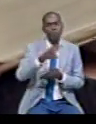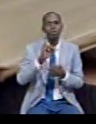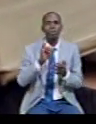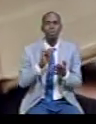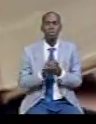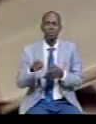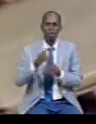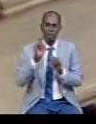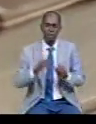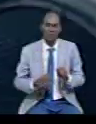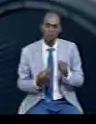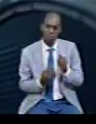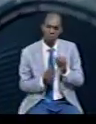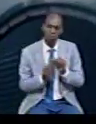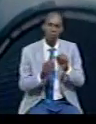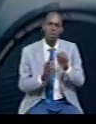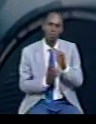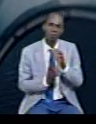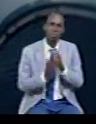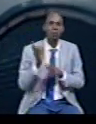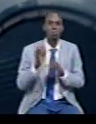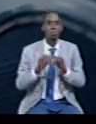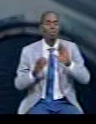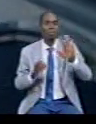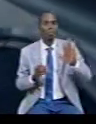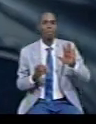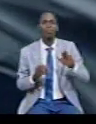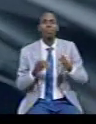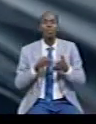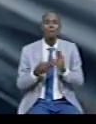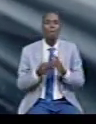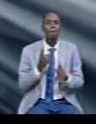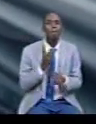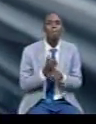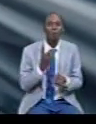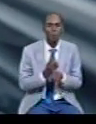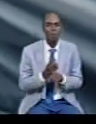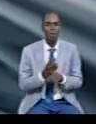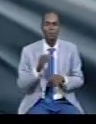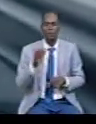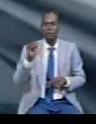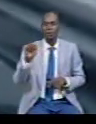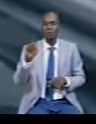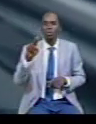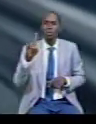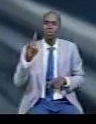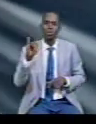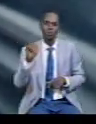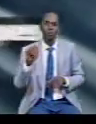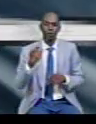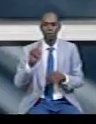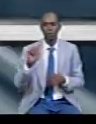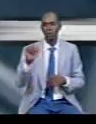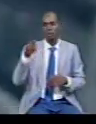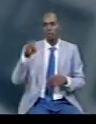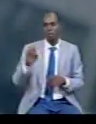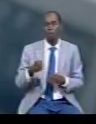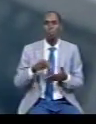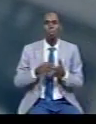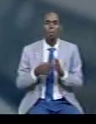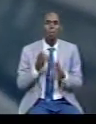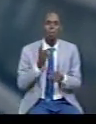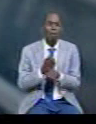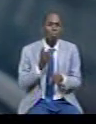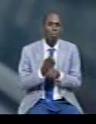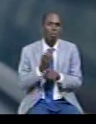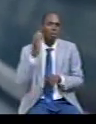and develop. Number five, pertinent, that means appropriate audio tapes. Pertinent, that means appropriate